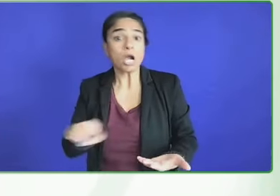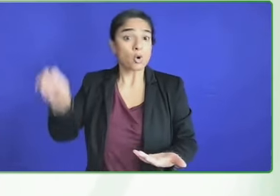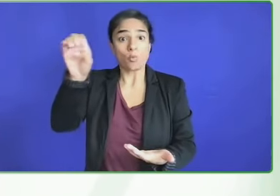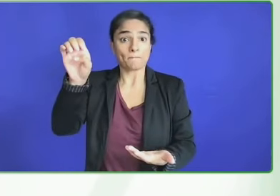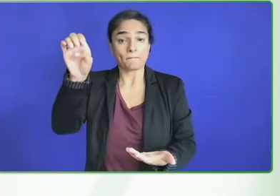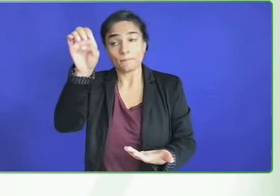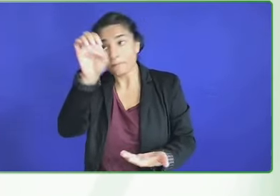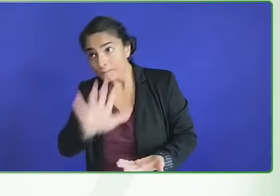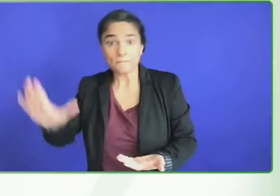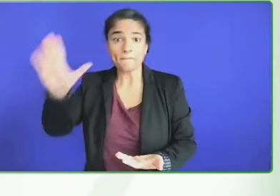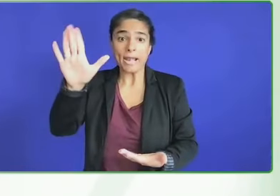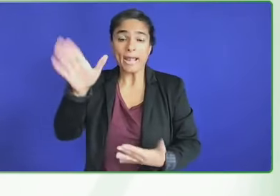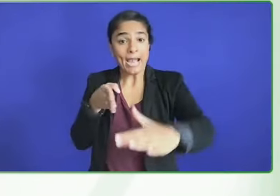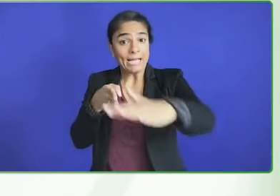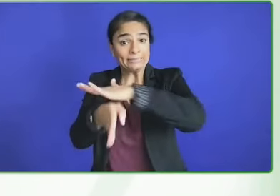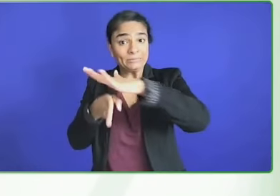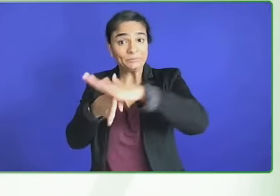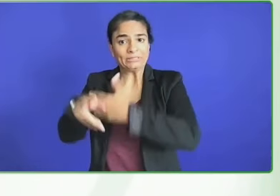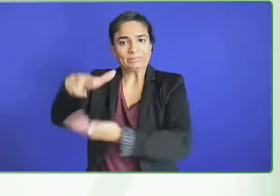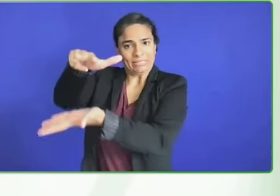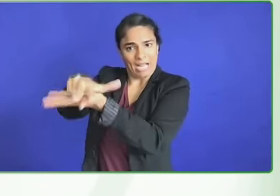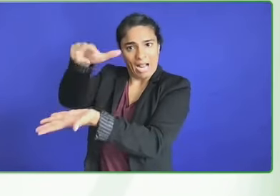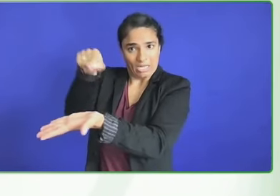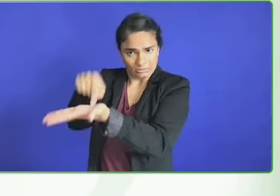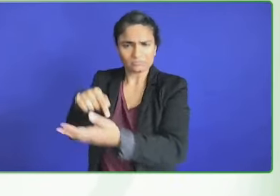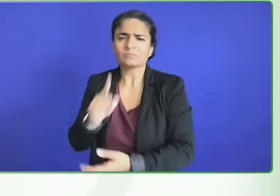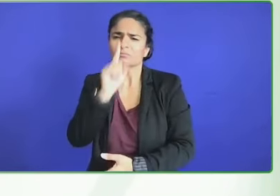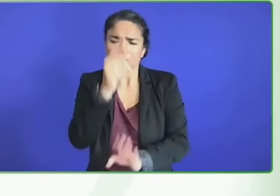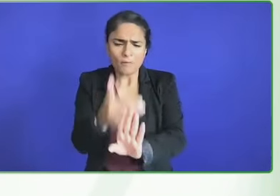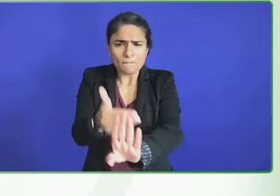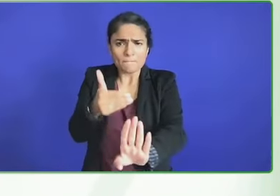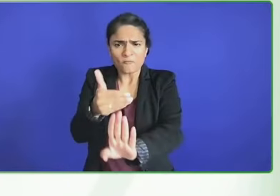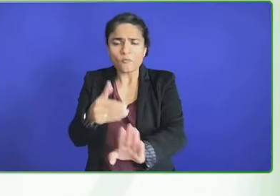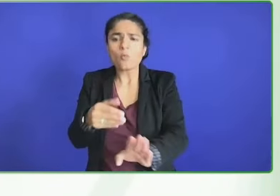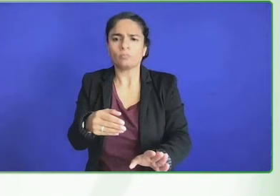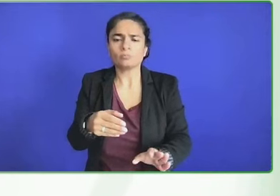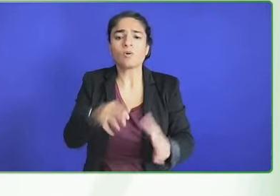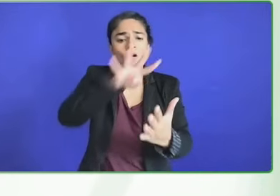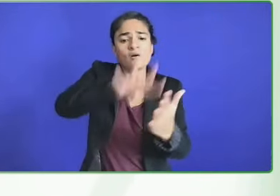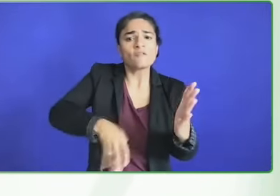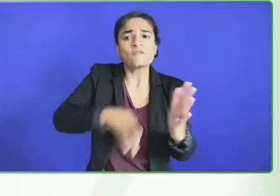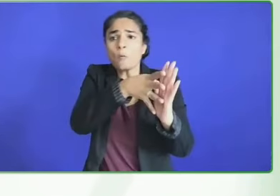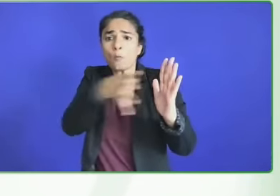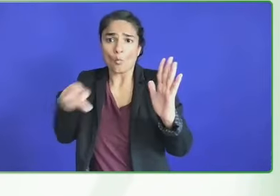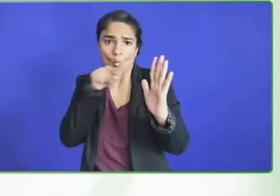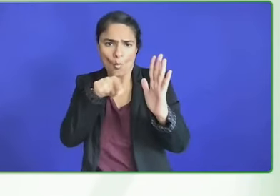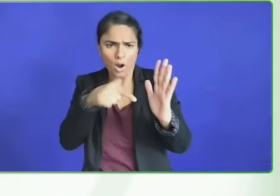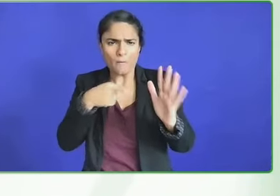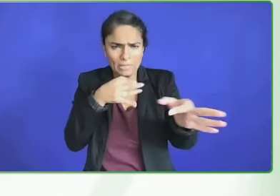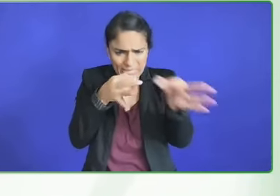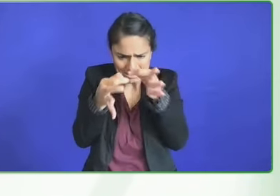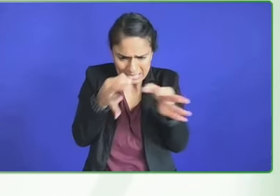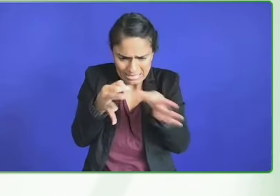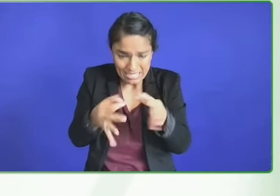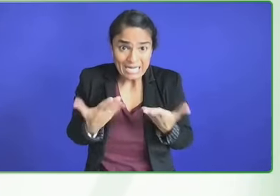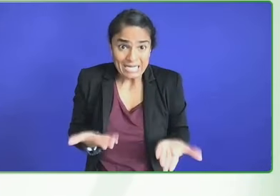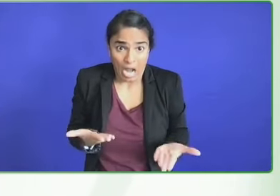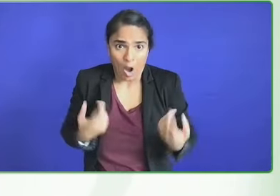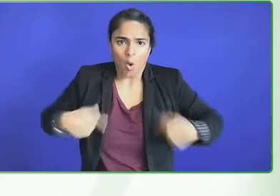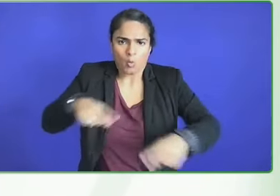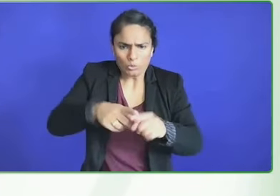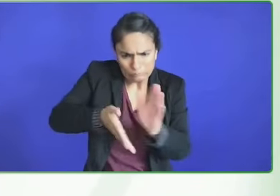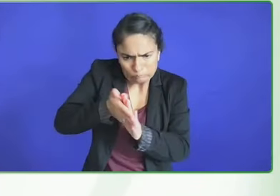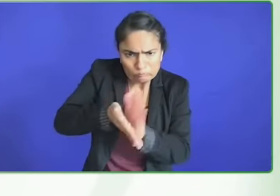to implement the UN Convention on the Rights of Persons with Disabilities, where accessibility is really the